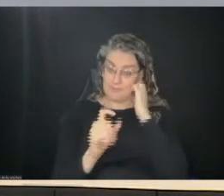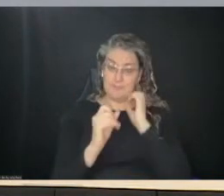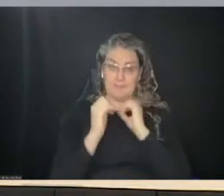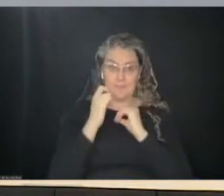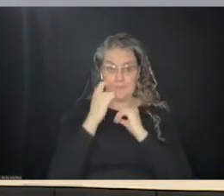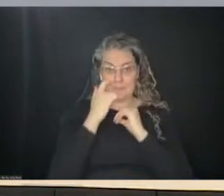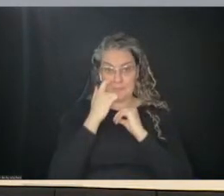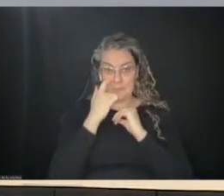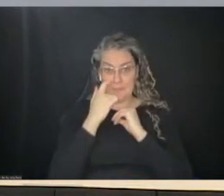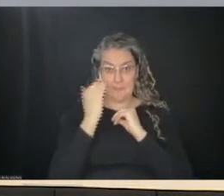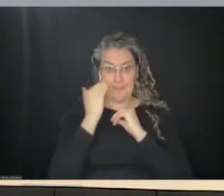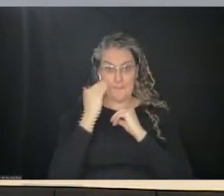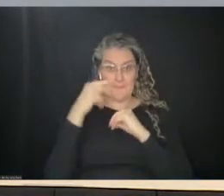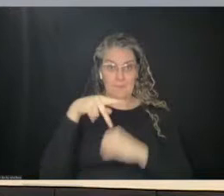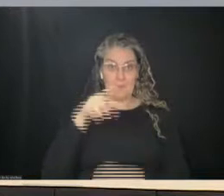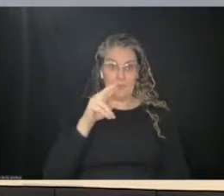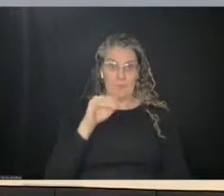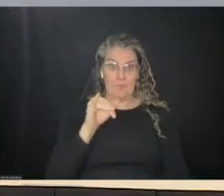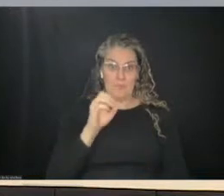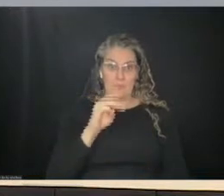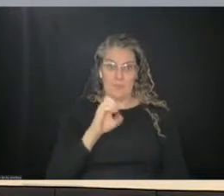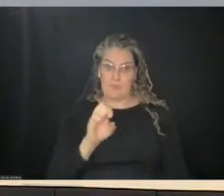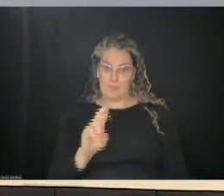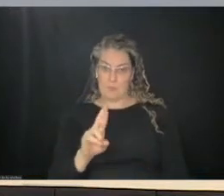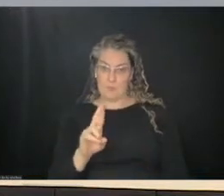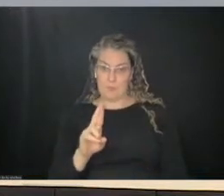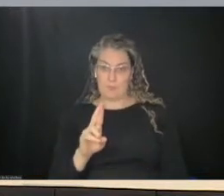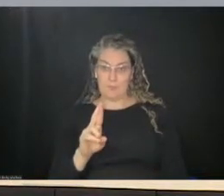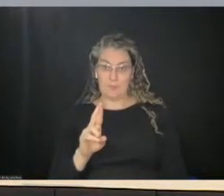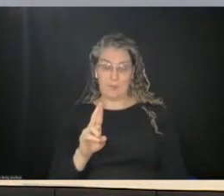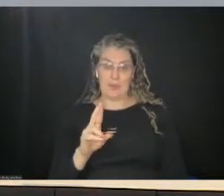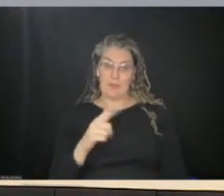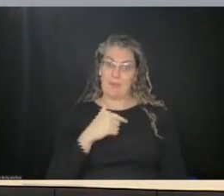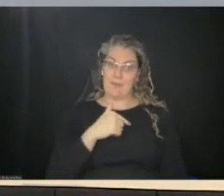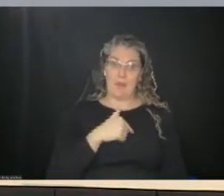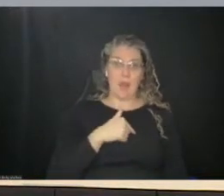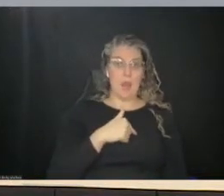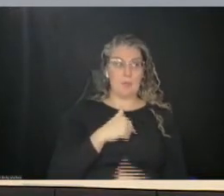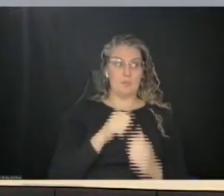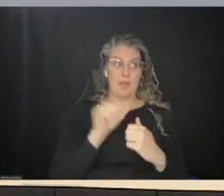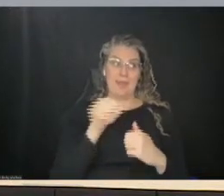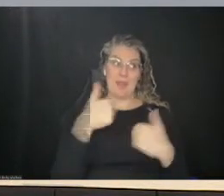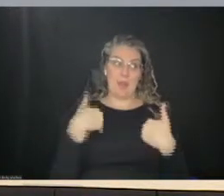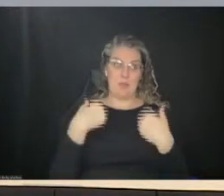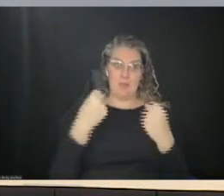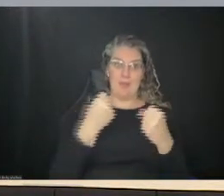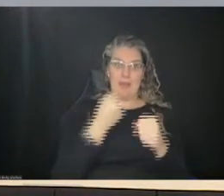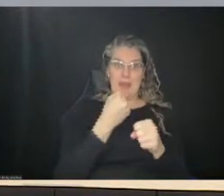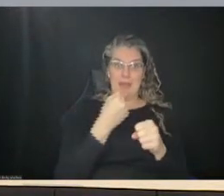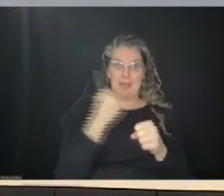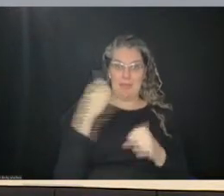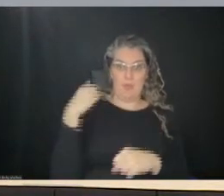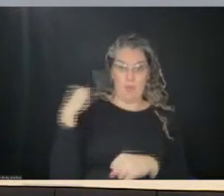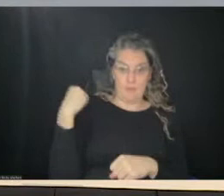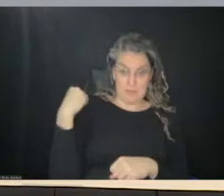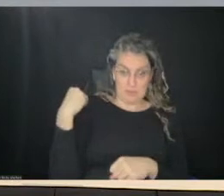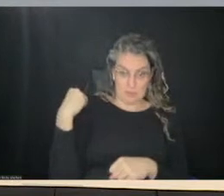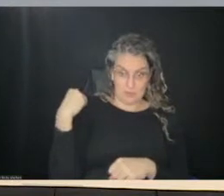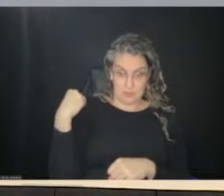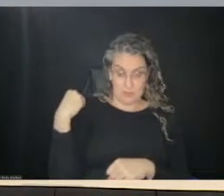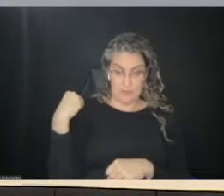premiers would, and I know I share this with the other health officers too, and ideally it would